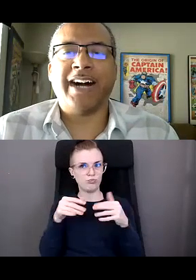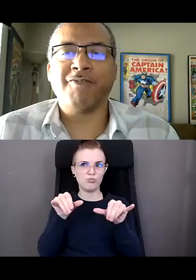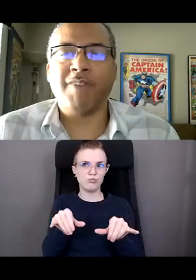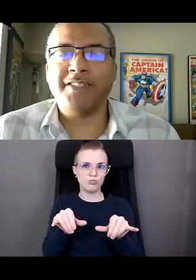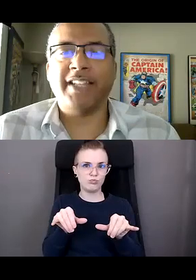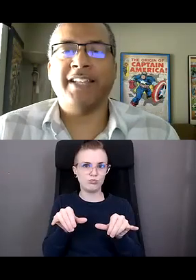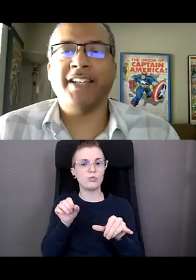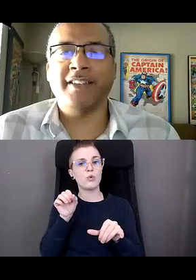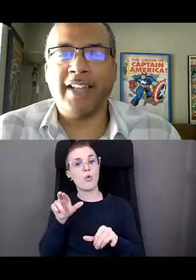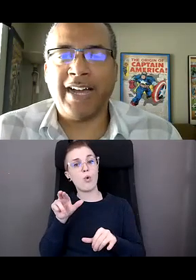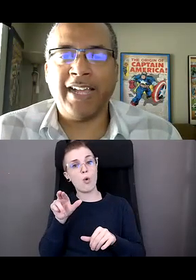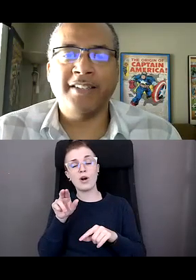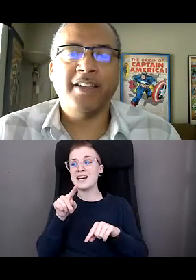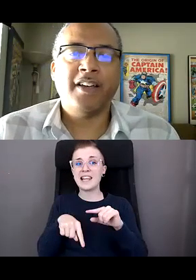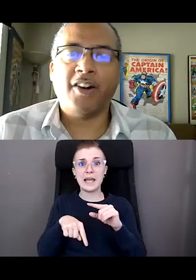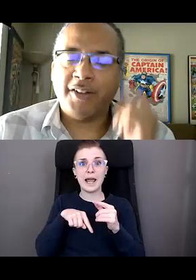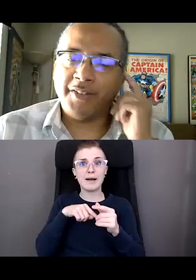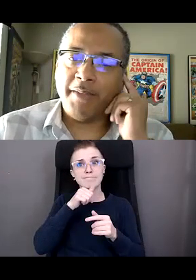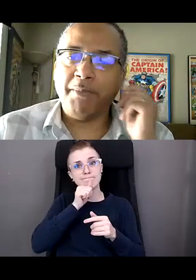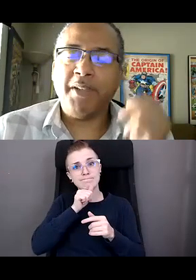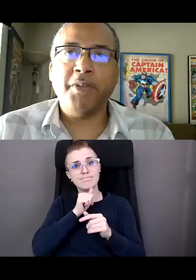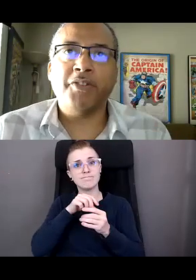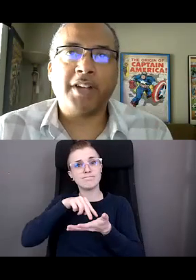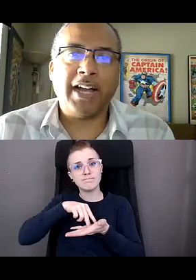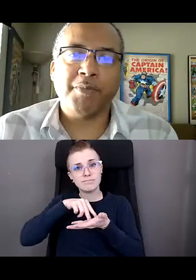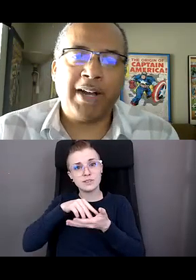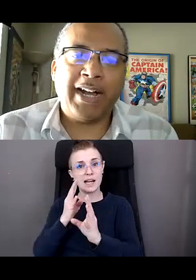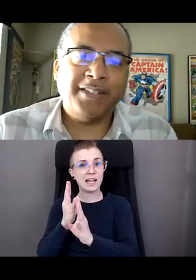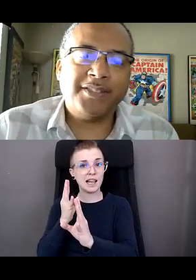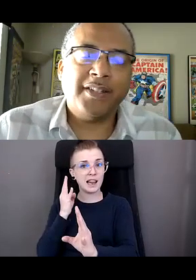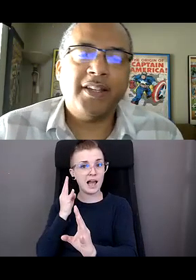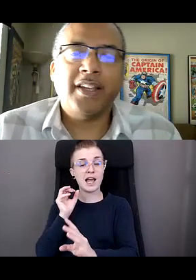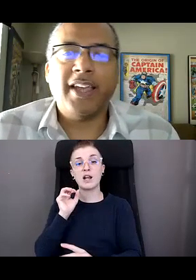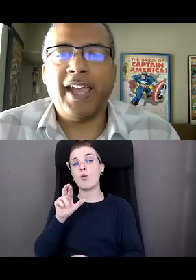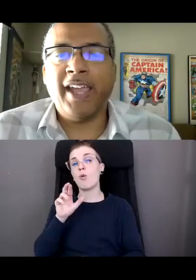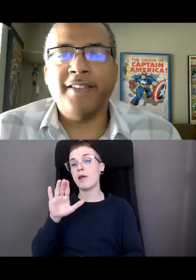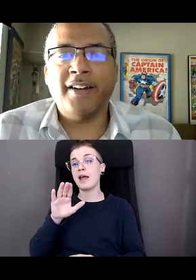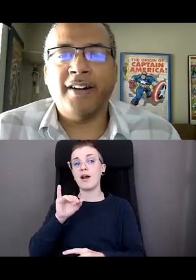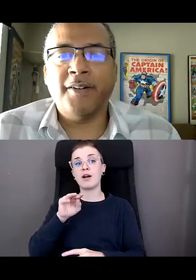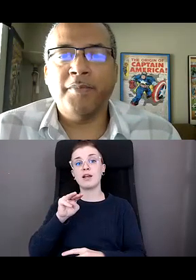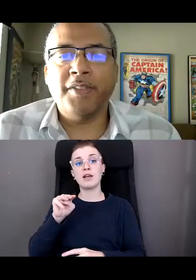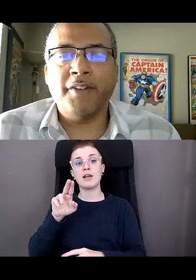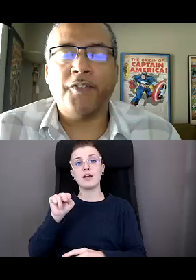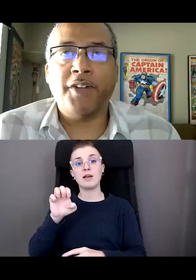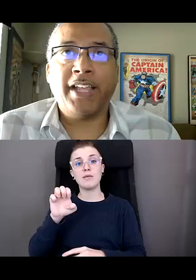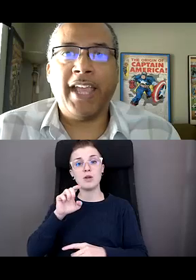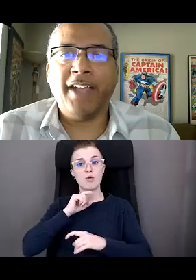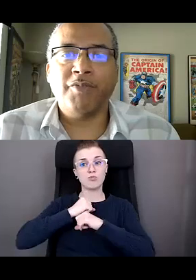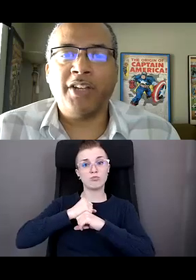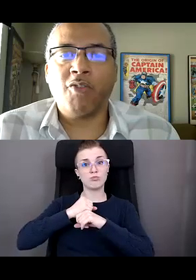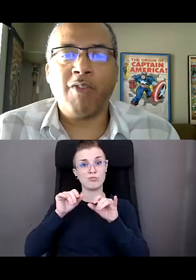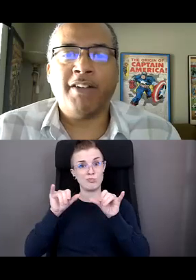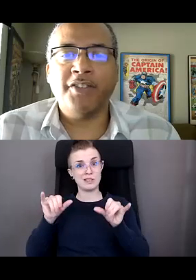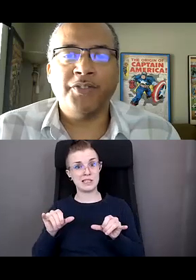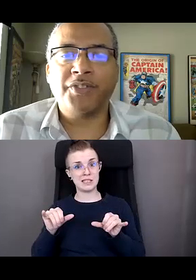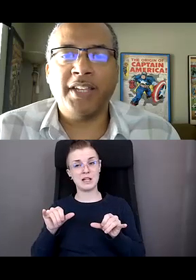not tolerate standing in a line, or they may be immunocompromised, and therefore they can't really